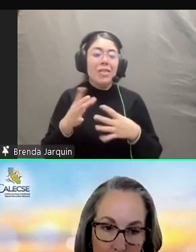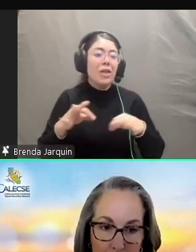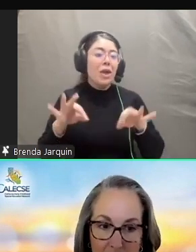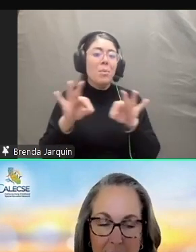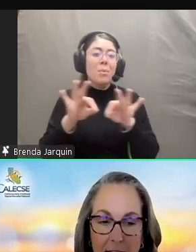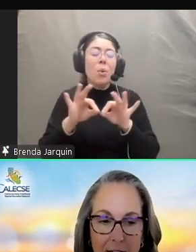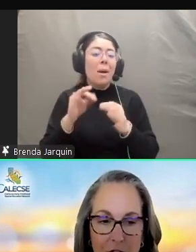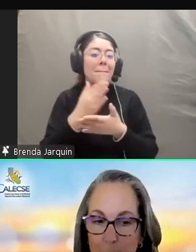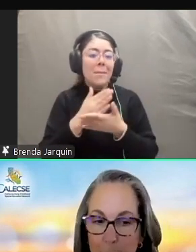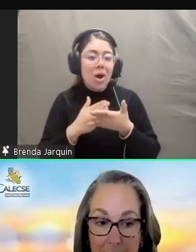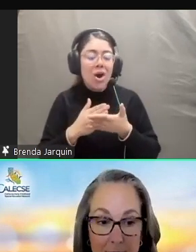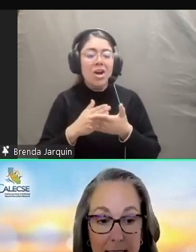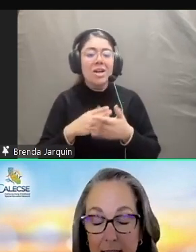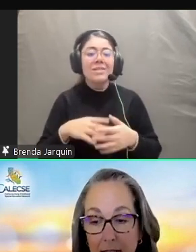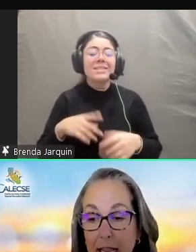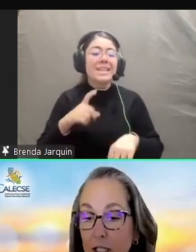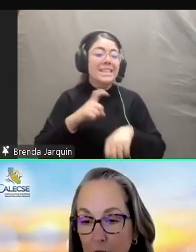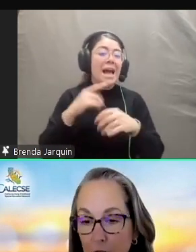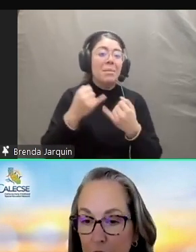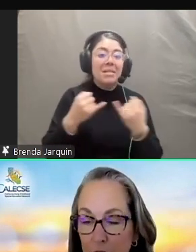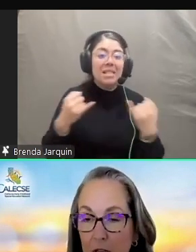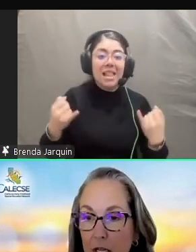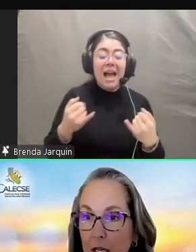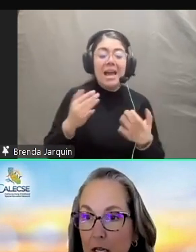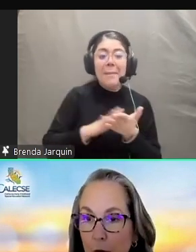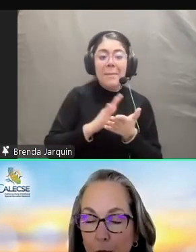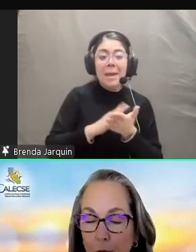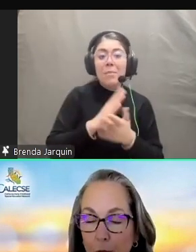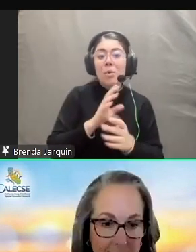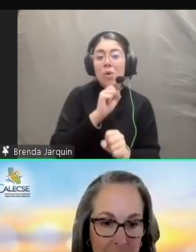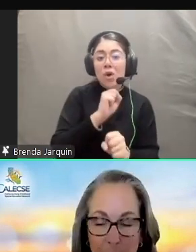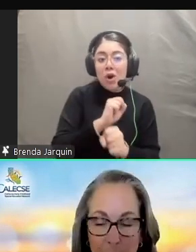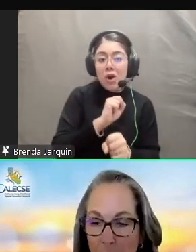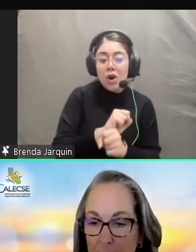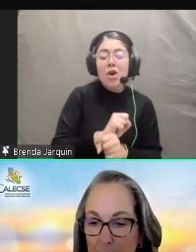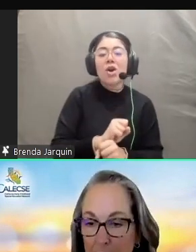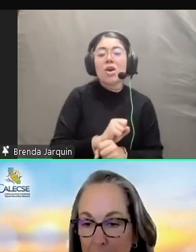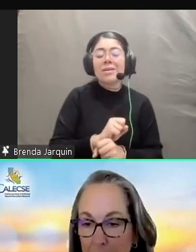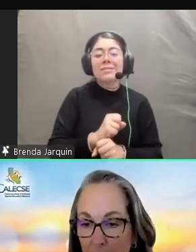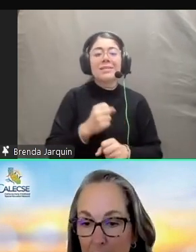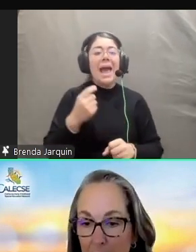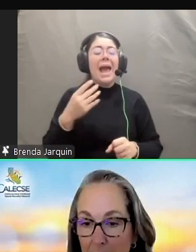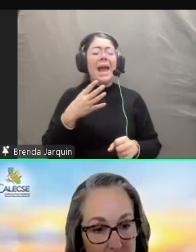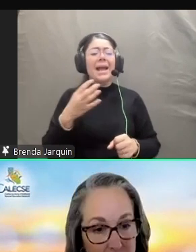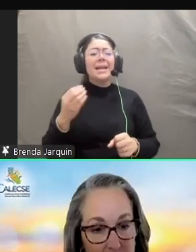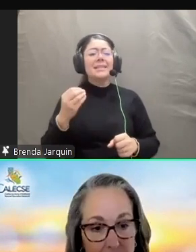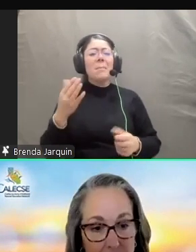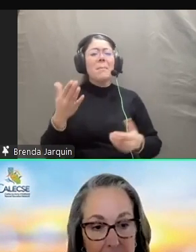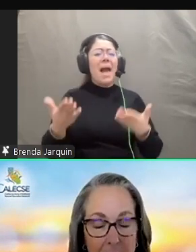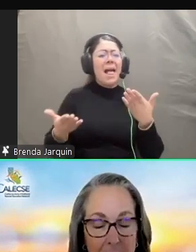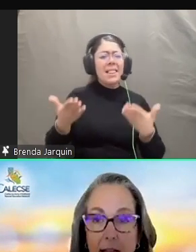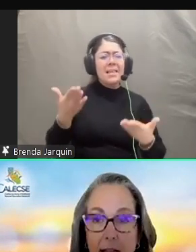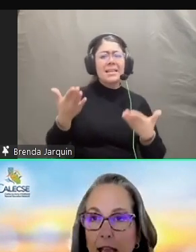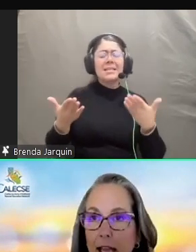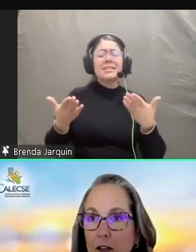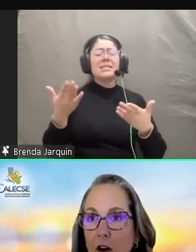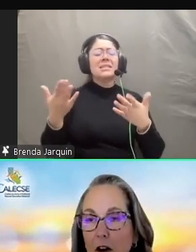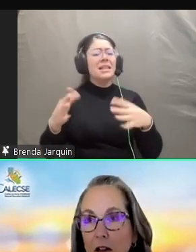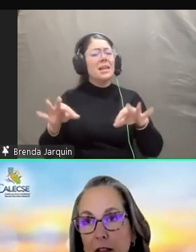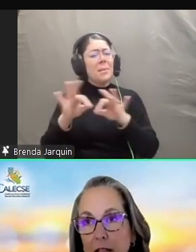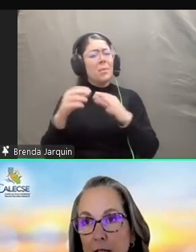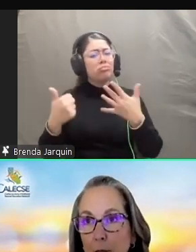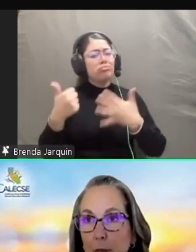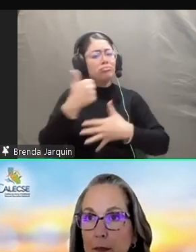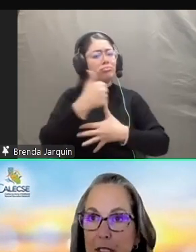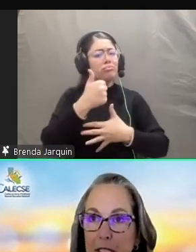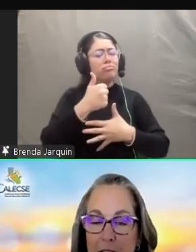the paperwork, and just balancing the caseloads of referrals and assessment processes across the agencies